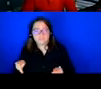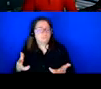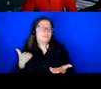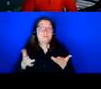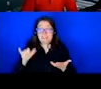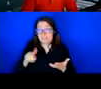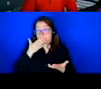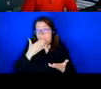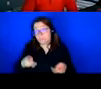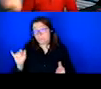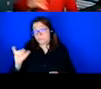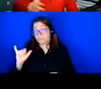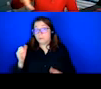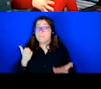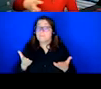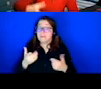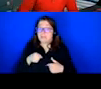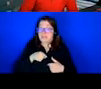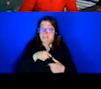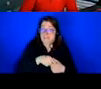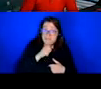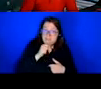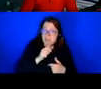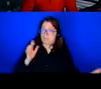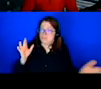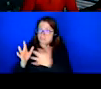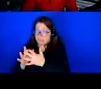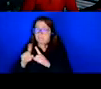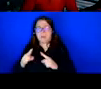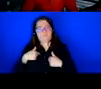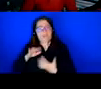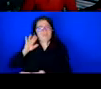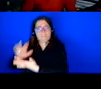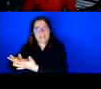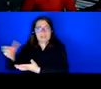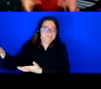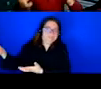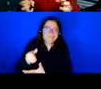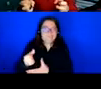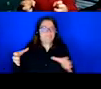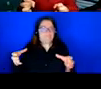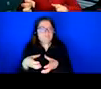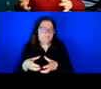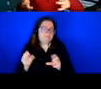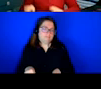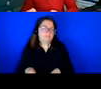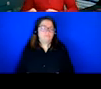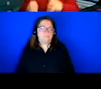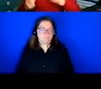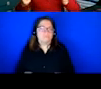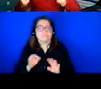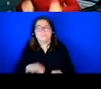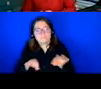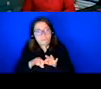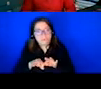too. So maybe they're not reaching out, but you're helping facilitate that as well. It's really, I think, channel the energy and